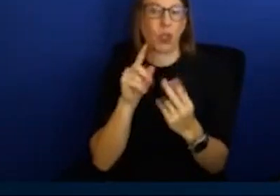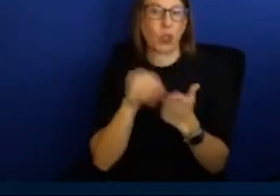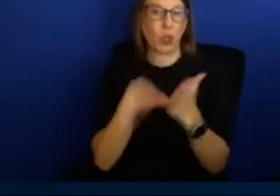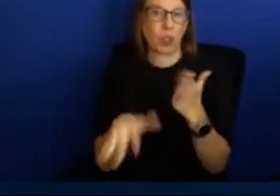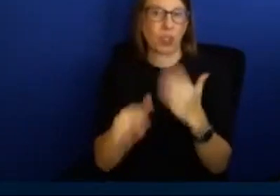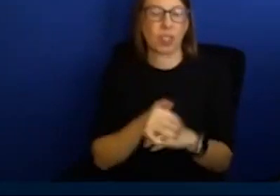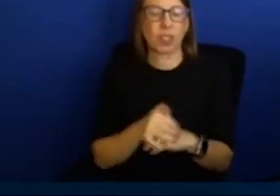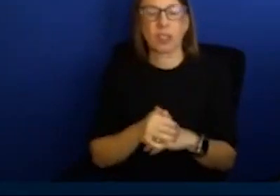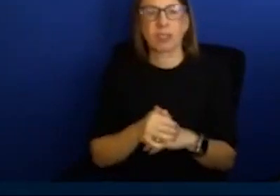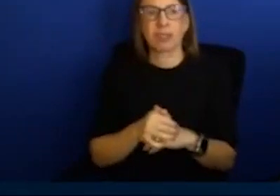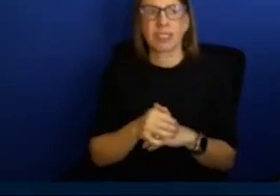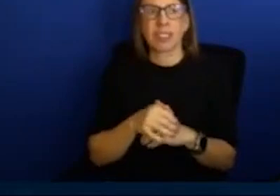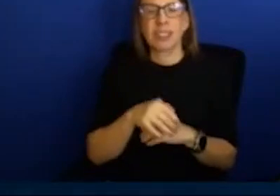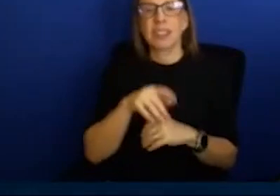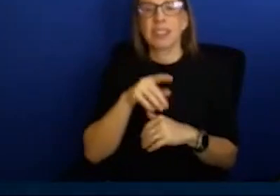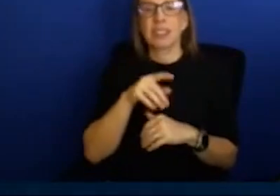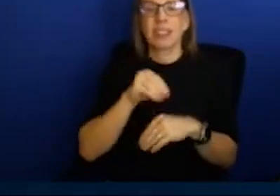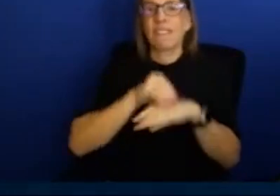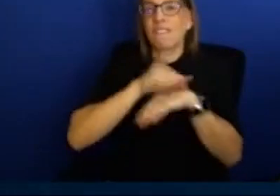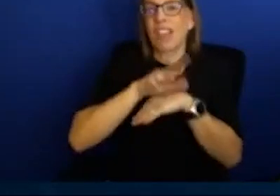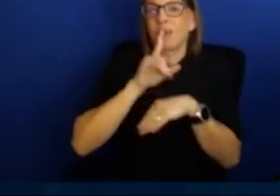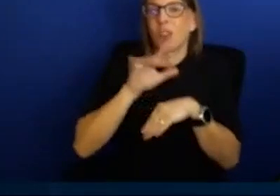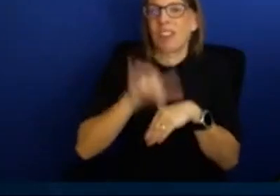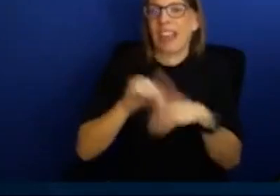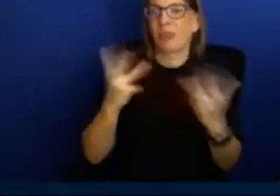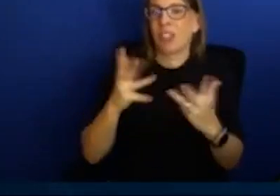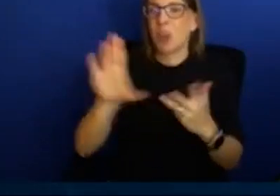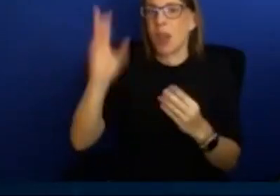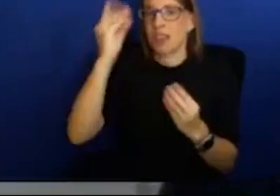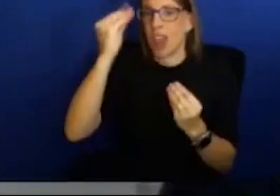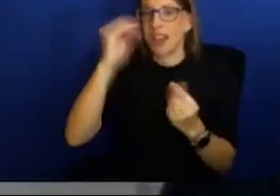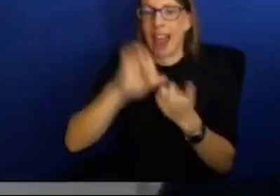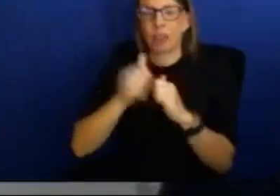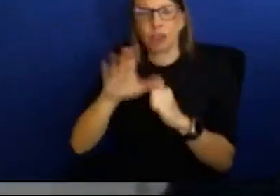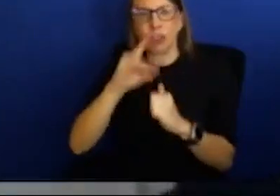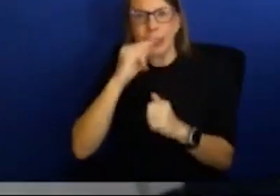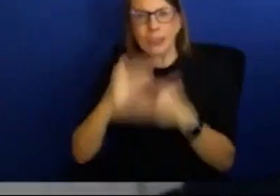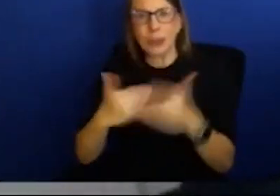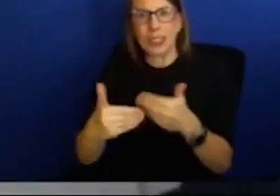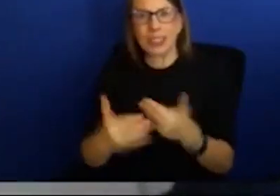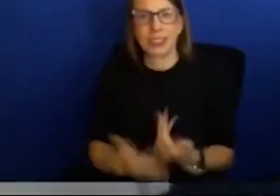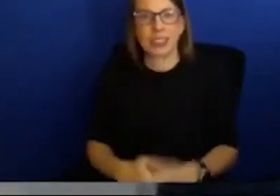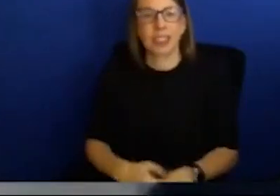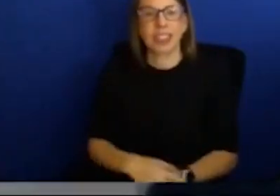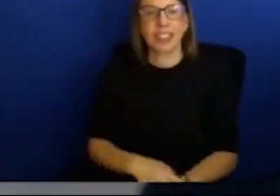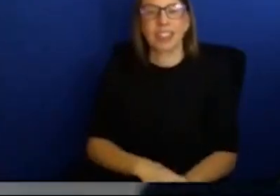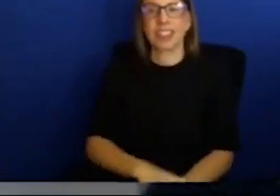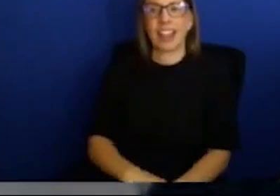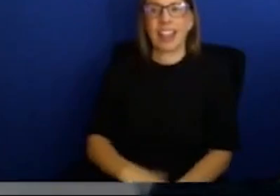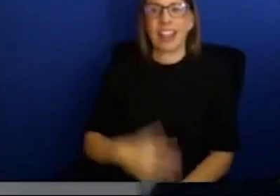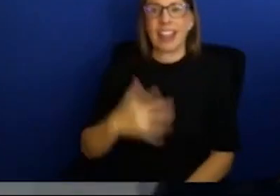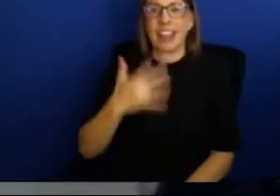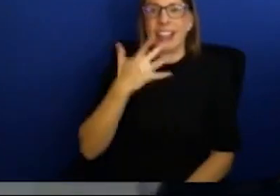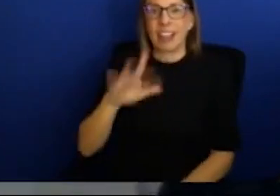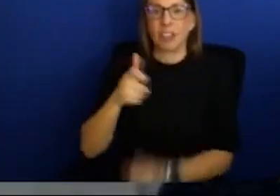effect of that? Just what are your thoughts? And certainly, how's your kiddo doing? thankfully, he's still testing negative. We test every